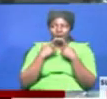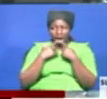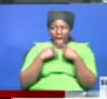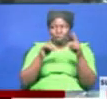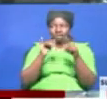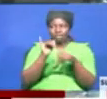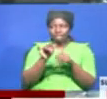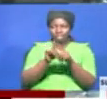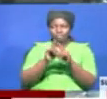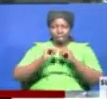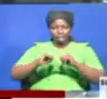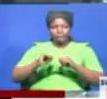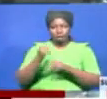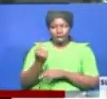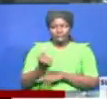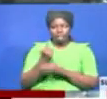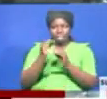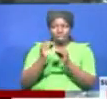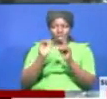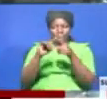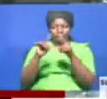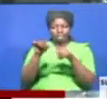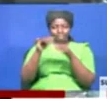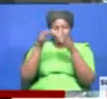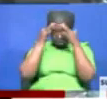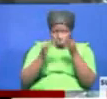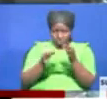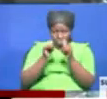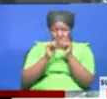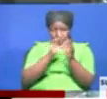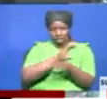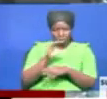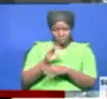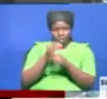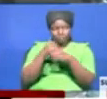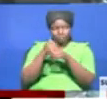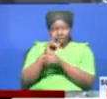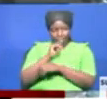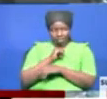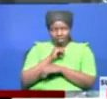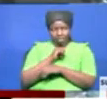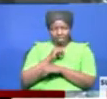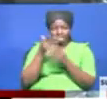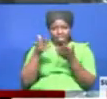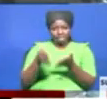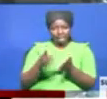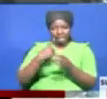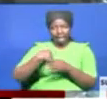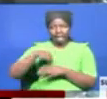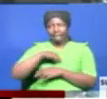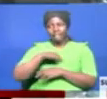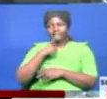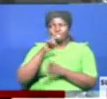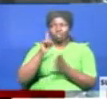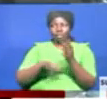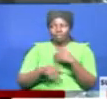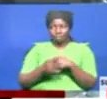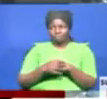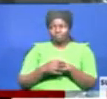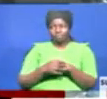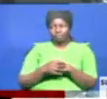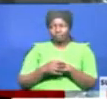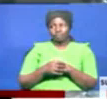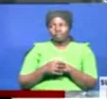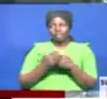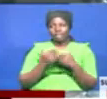chairperson alone. It is a decision that made by the commission. And here we are saying, and they have